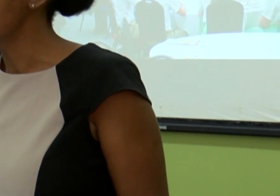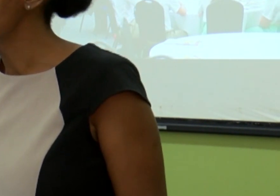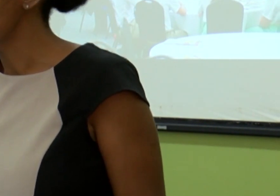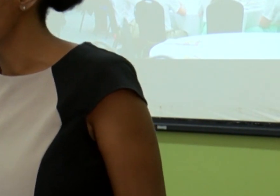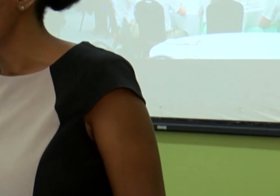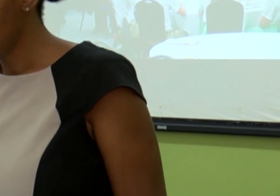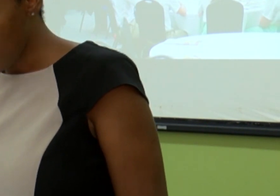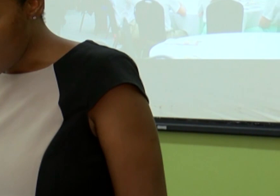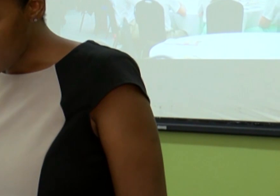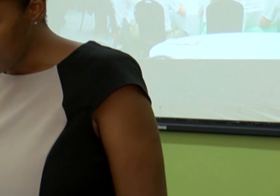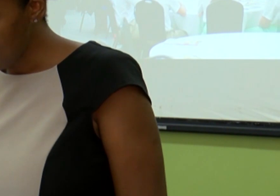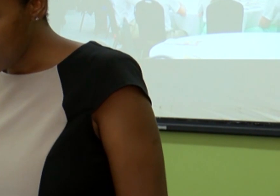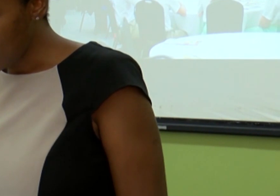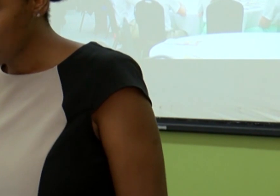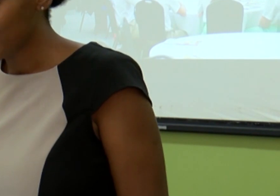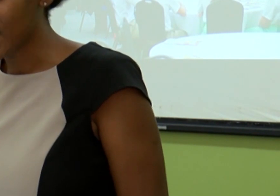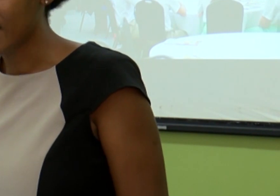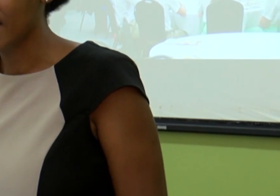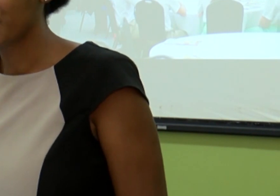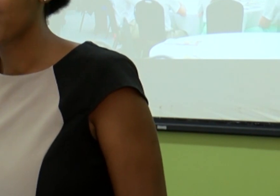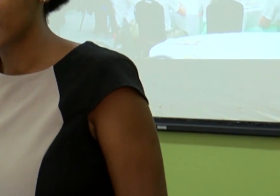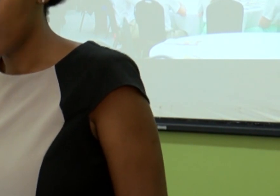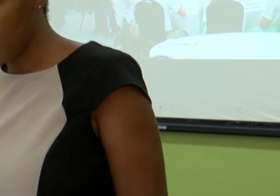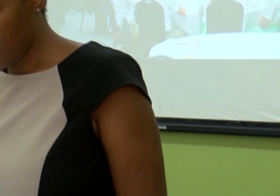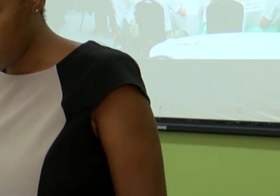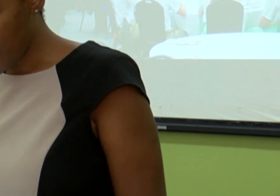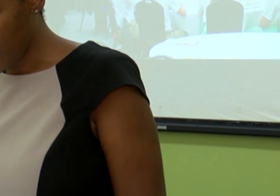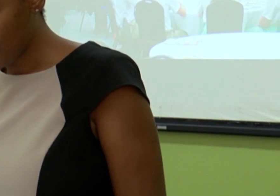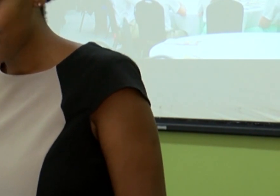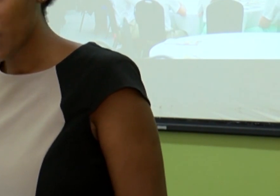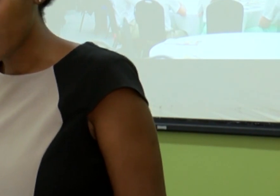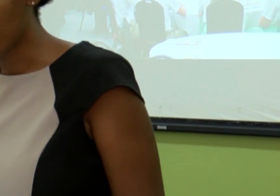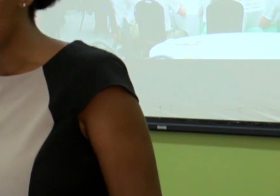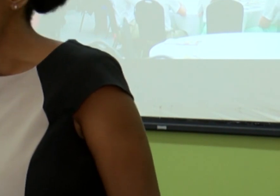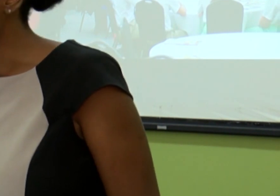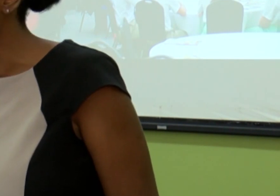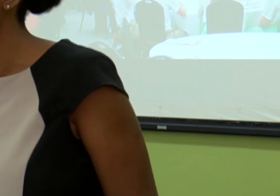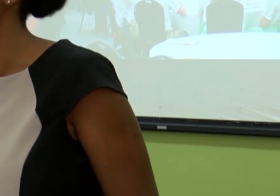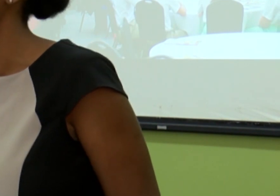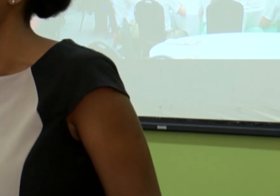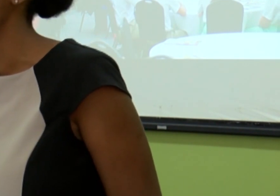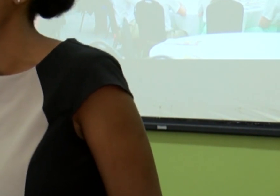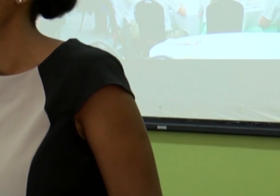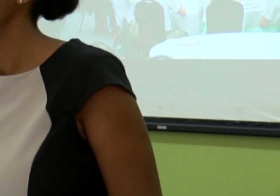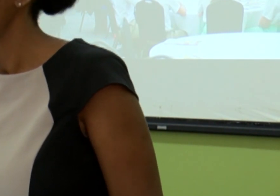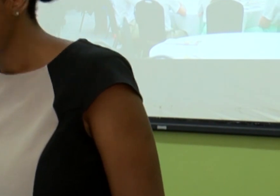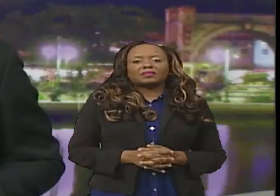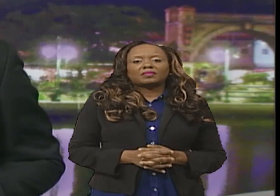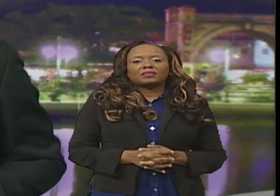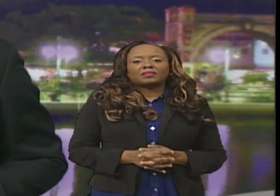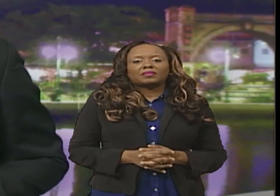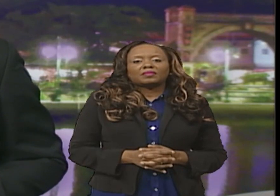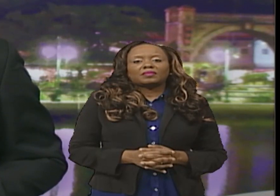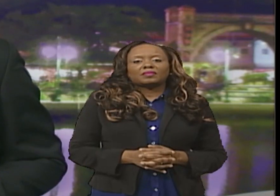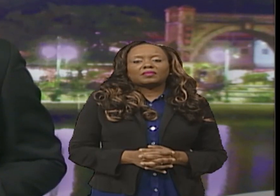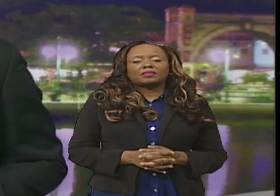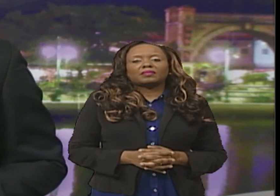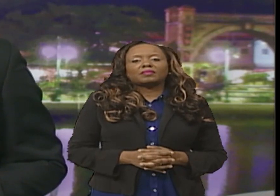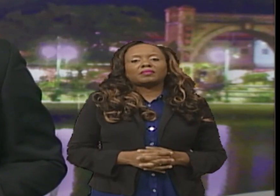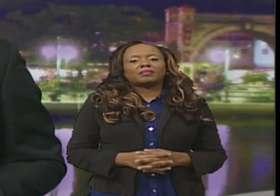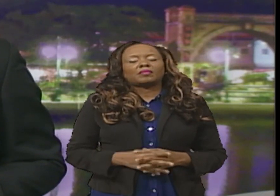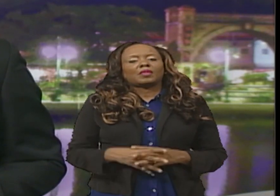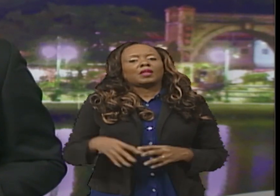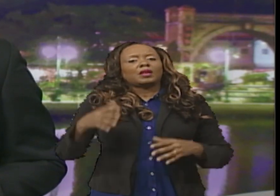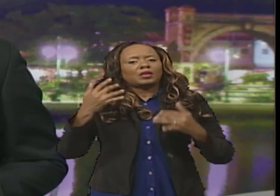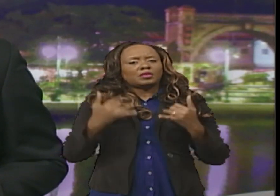starting in this room, on this day, the International Day of the Girl Child, we couldn't be more prouder to do so. The posting